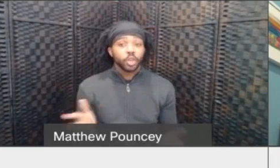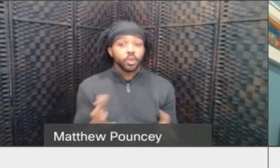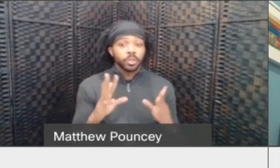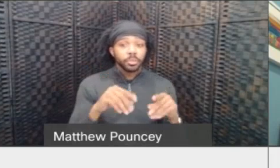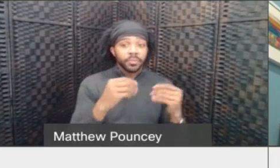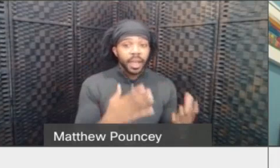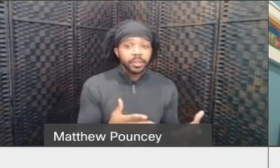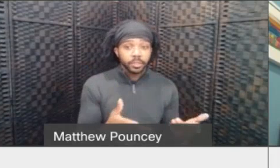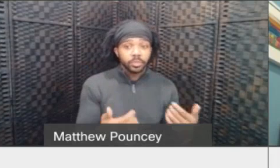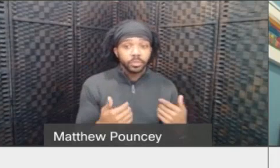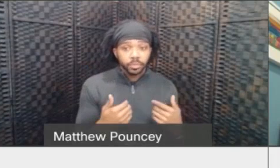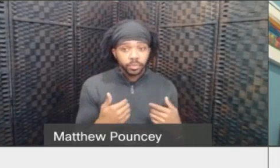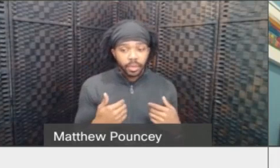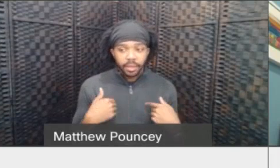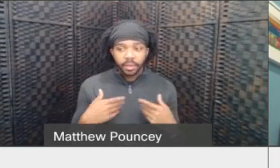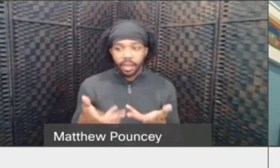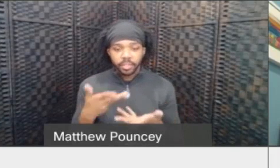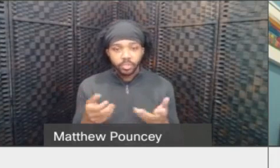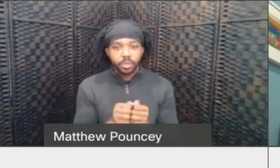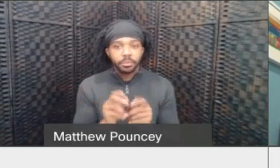about getting the booster? Yes.